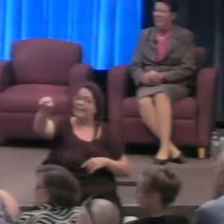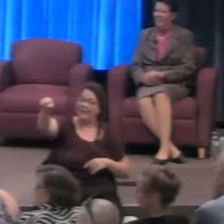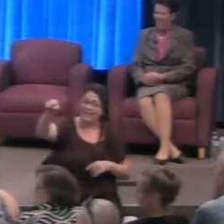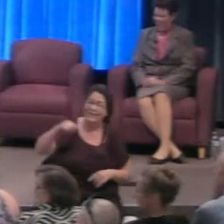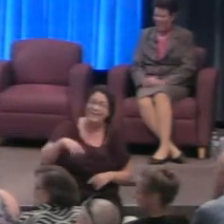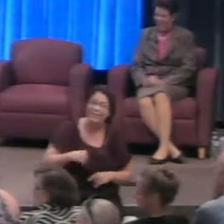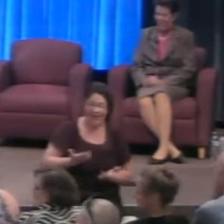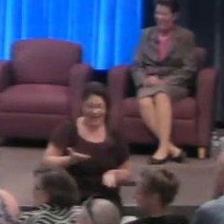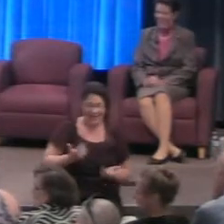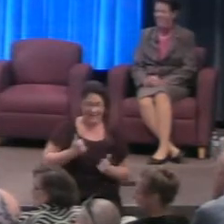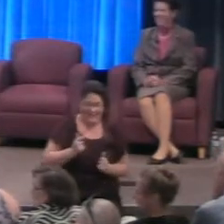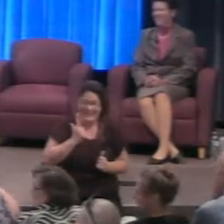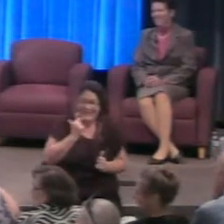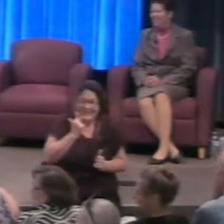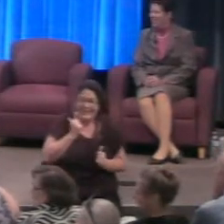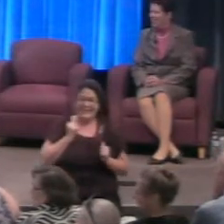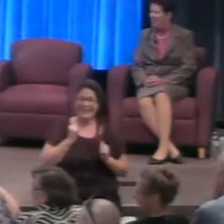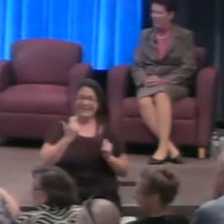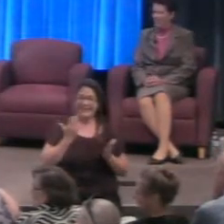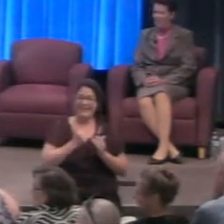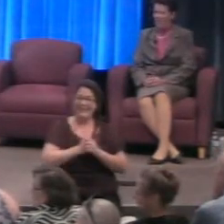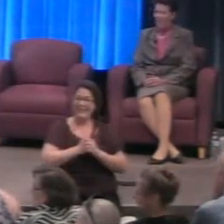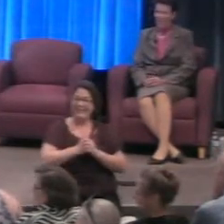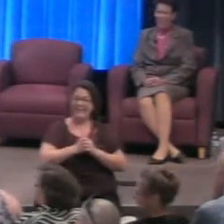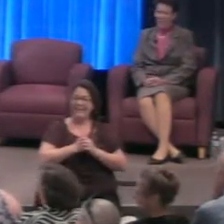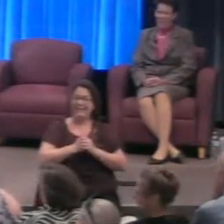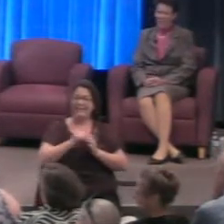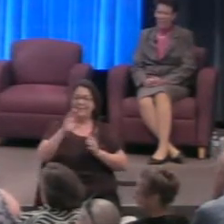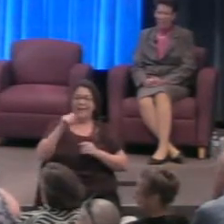Beth? We're so glad to see you, Beth.